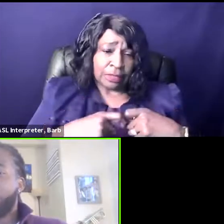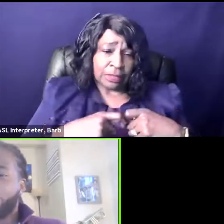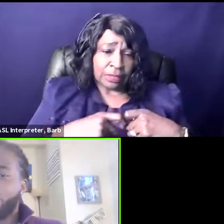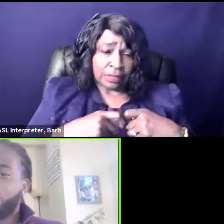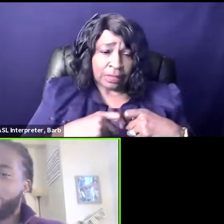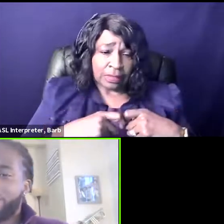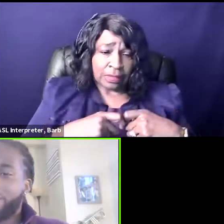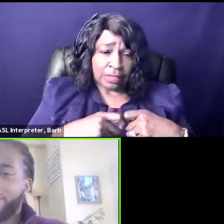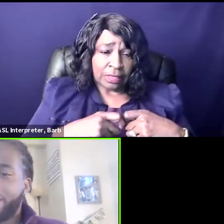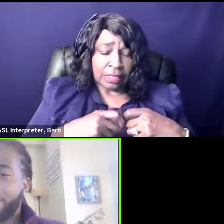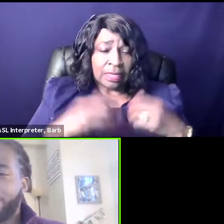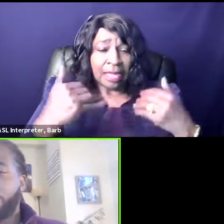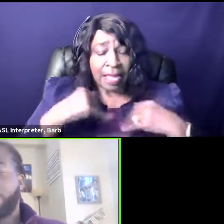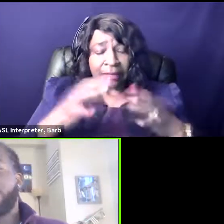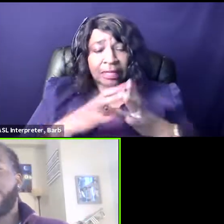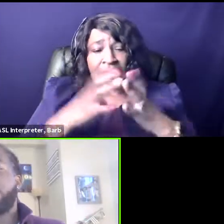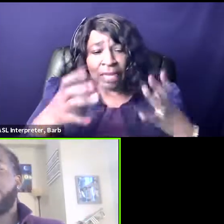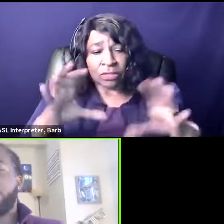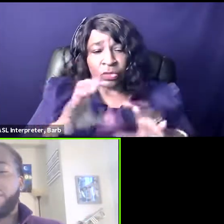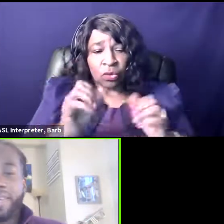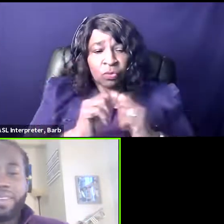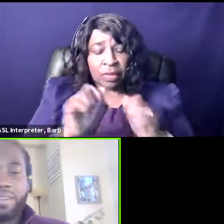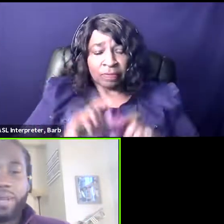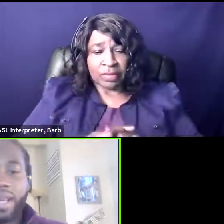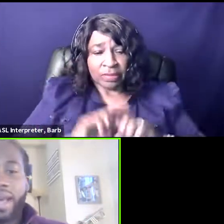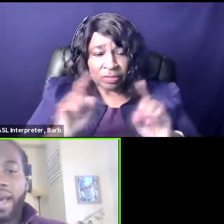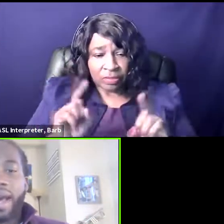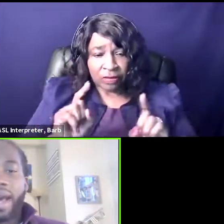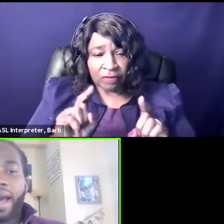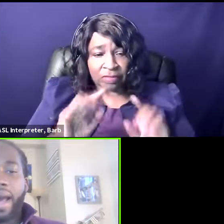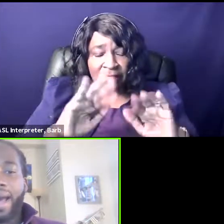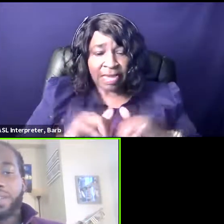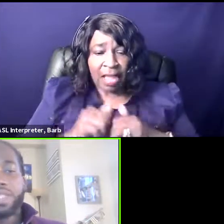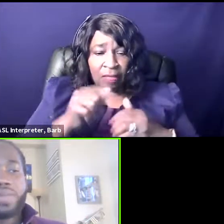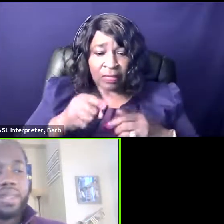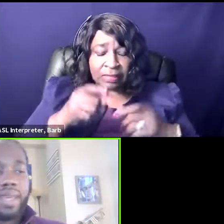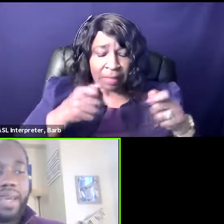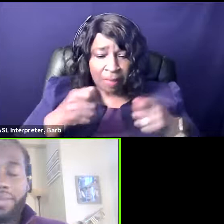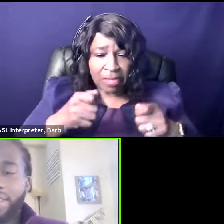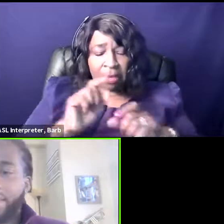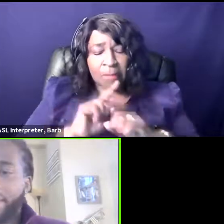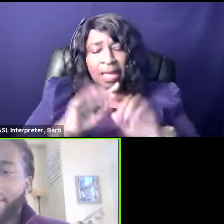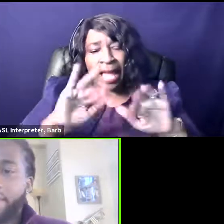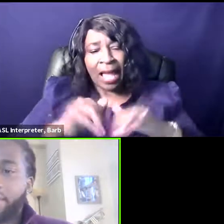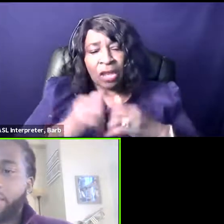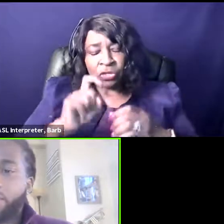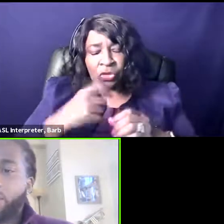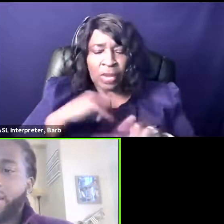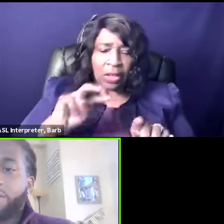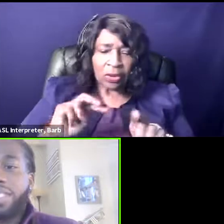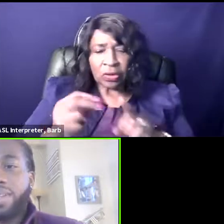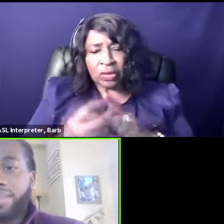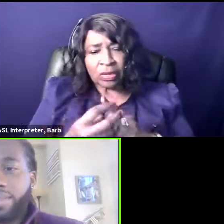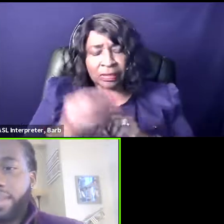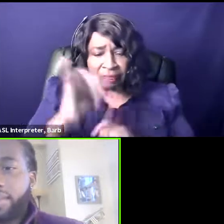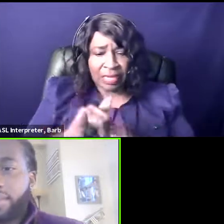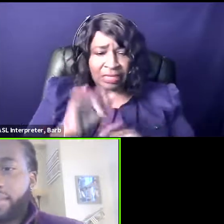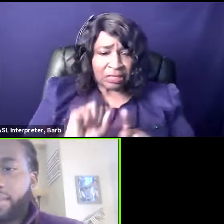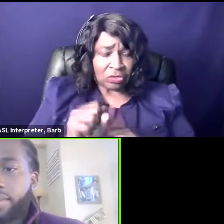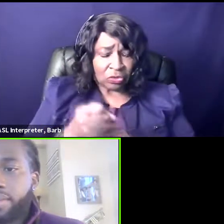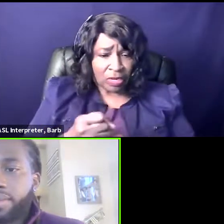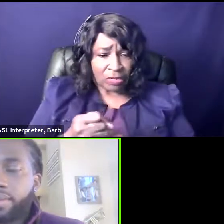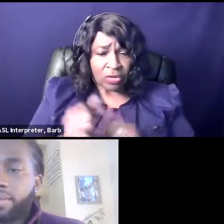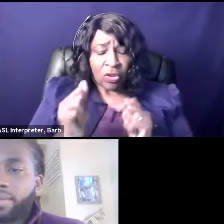a lot, to do with the differences in how Texas is managed. But how should we look at an event like that through an energy justice